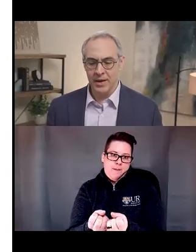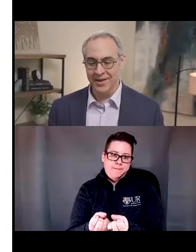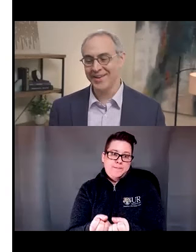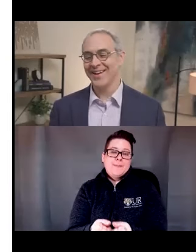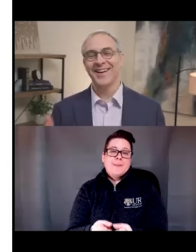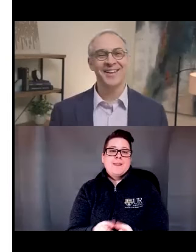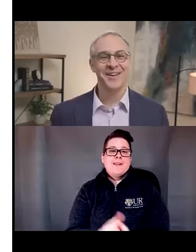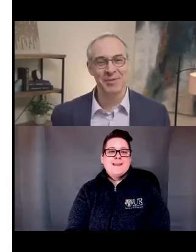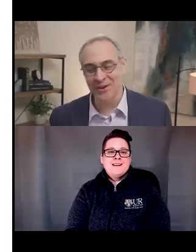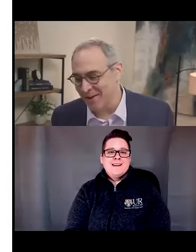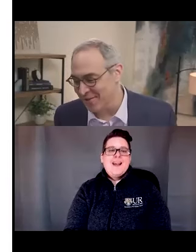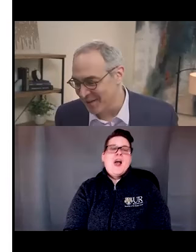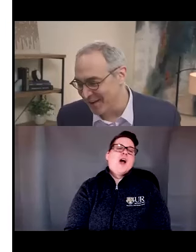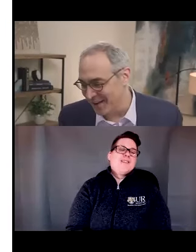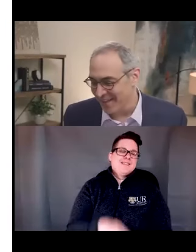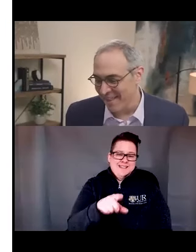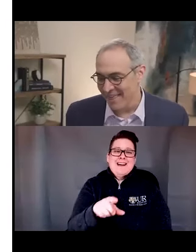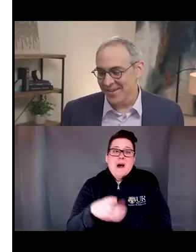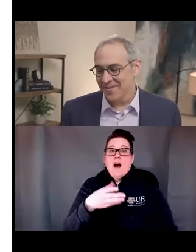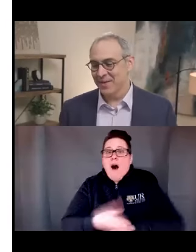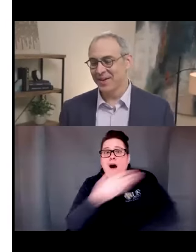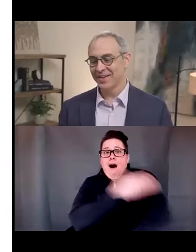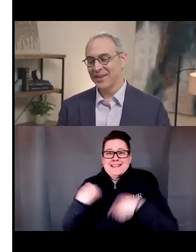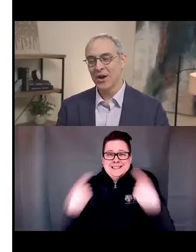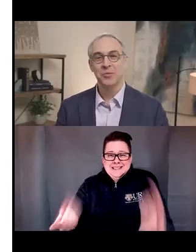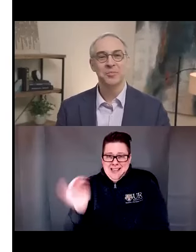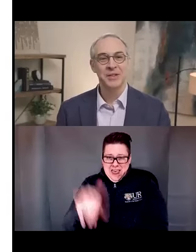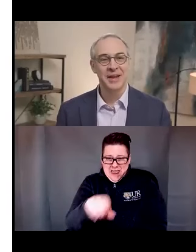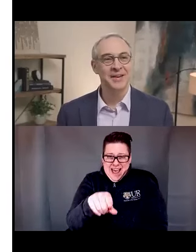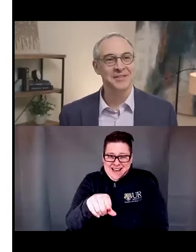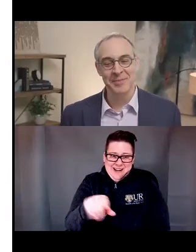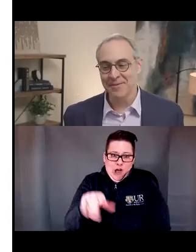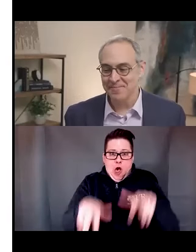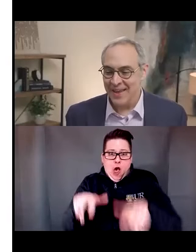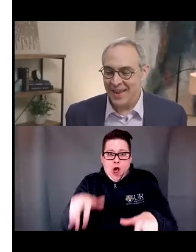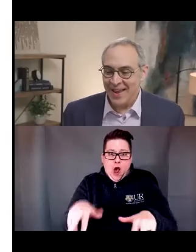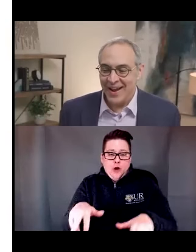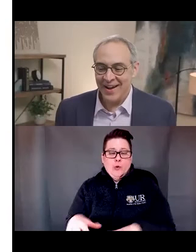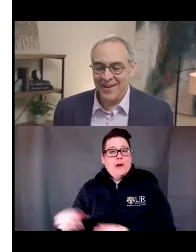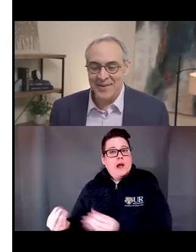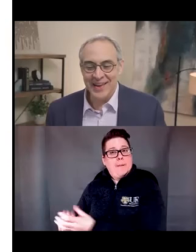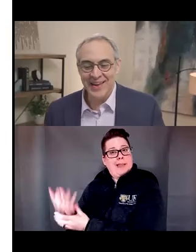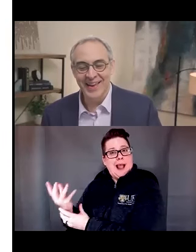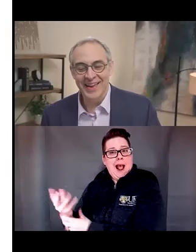by, I kind of come a long way from the awkward plant next to me.